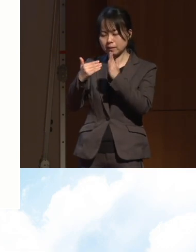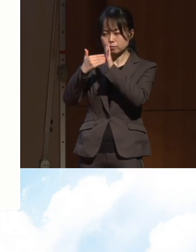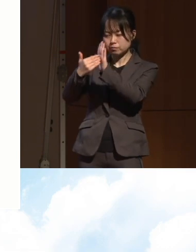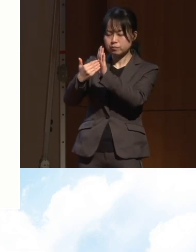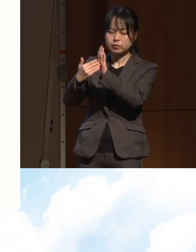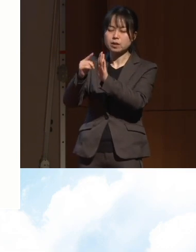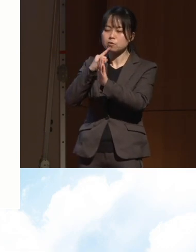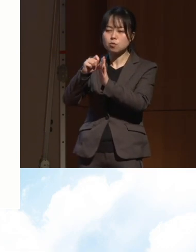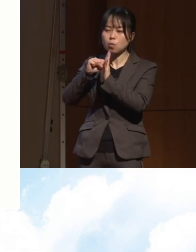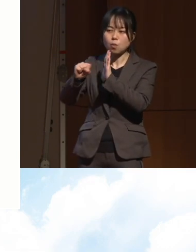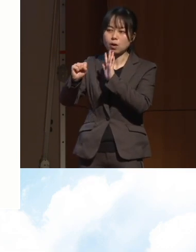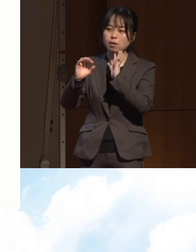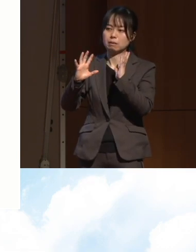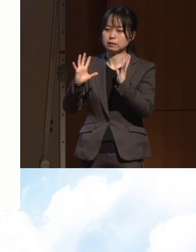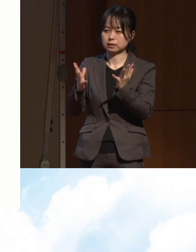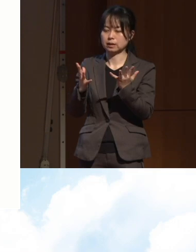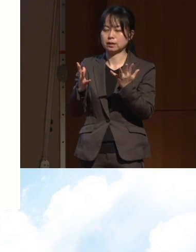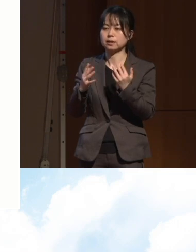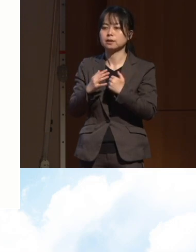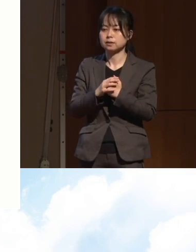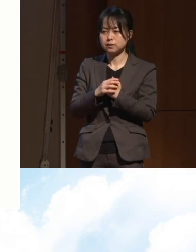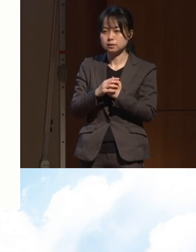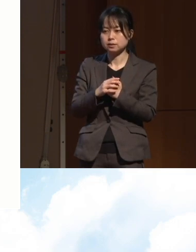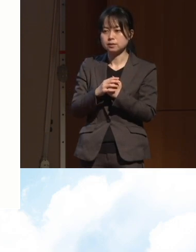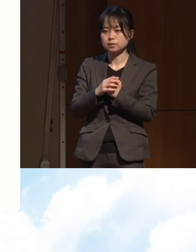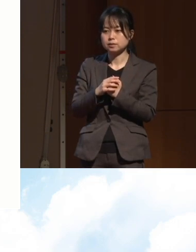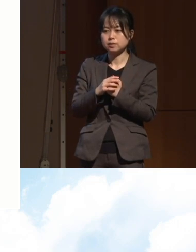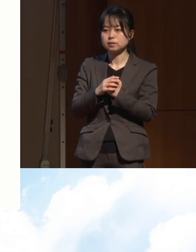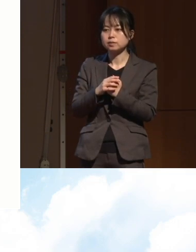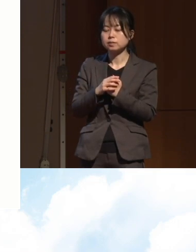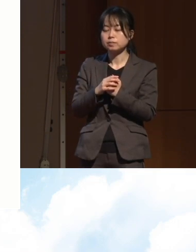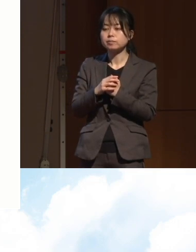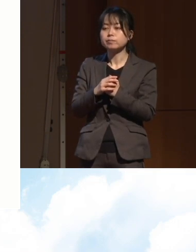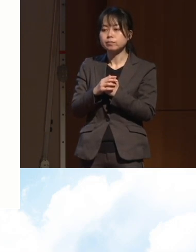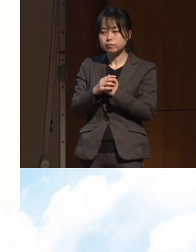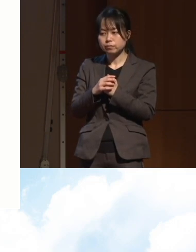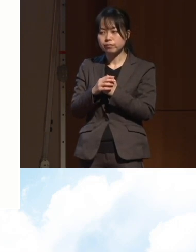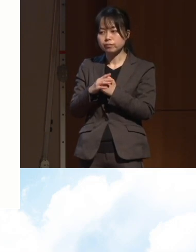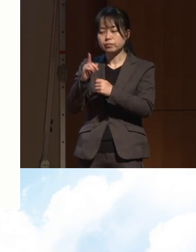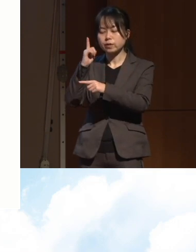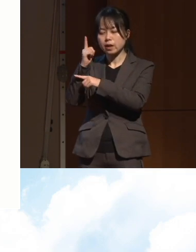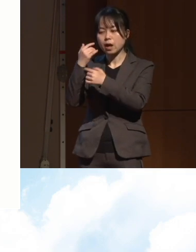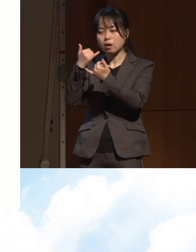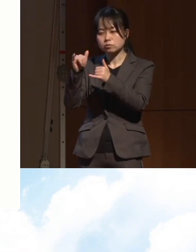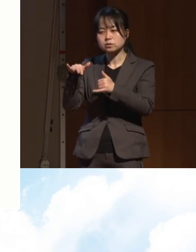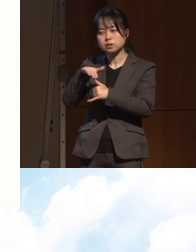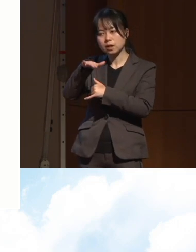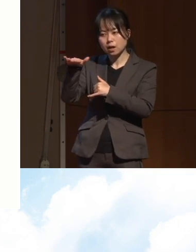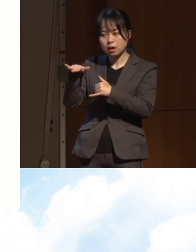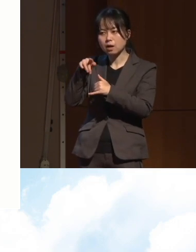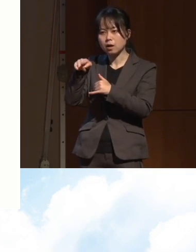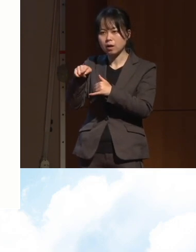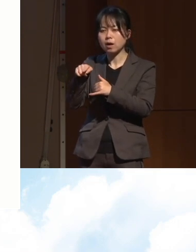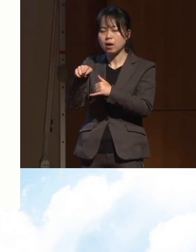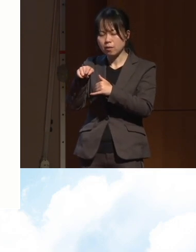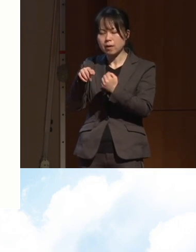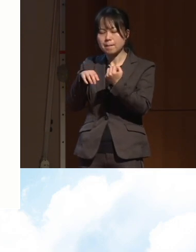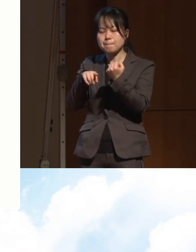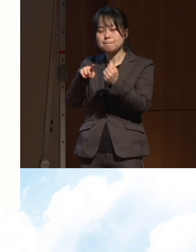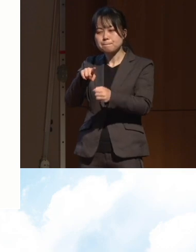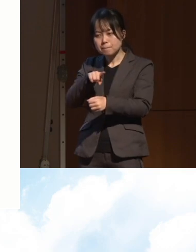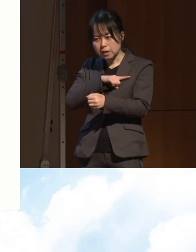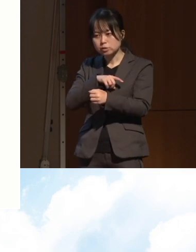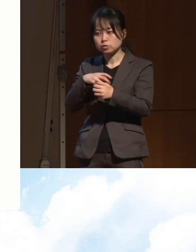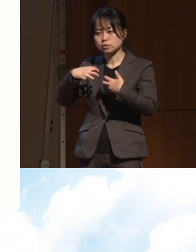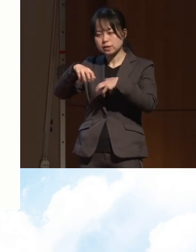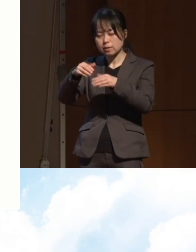a scientist just coming into the field, maybe we need to think about the basic biology of this virus to